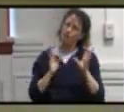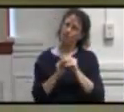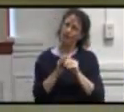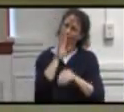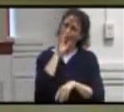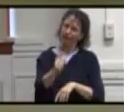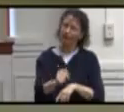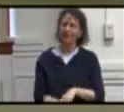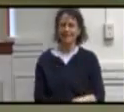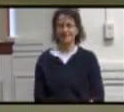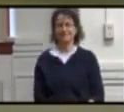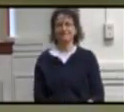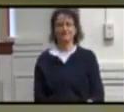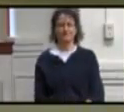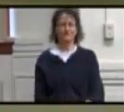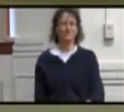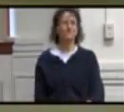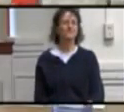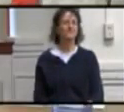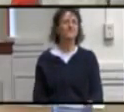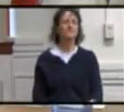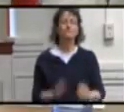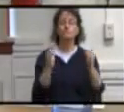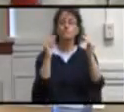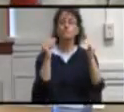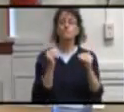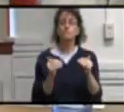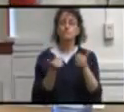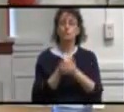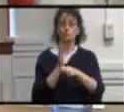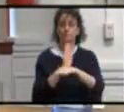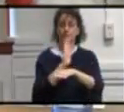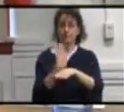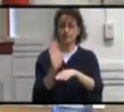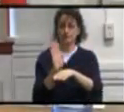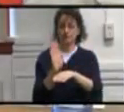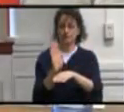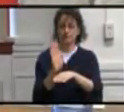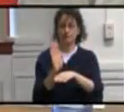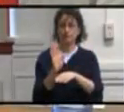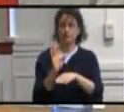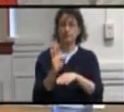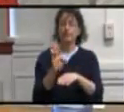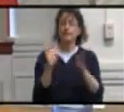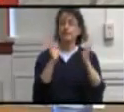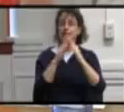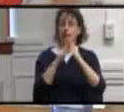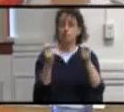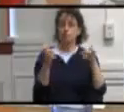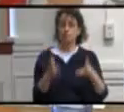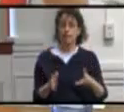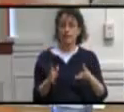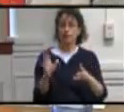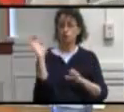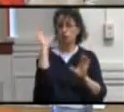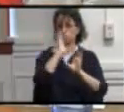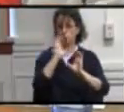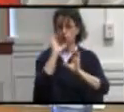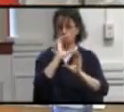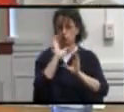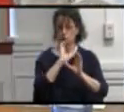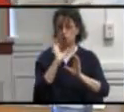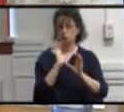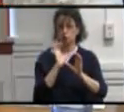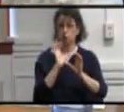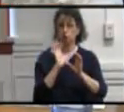So the next matter on the agenda under new business is an update about the town manager search. I will provide